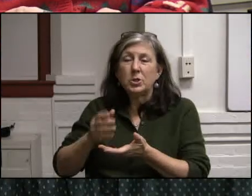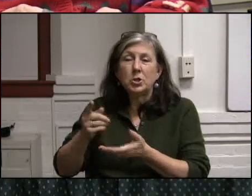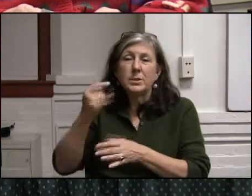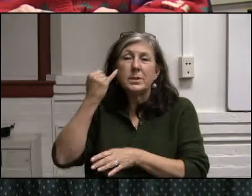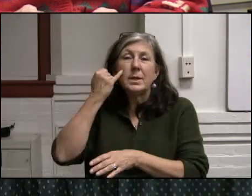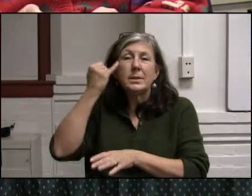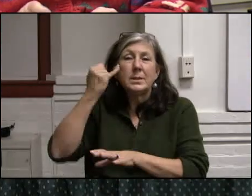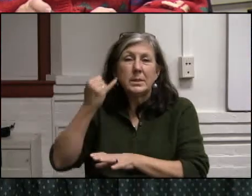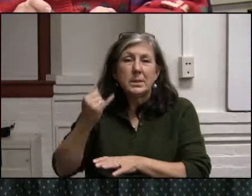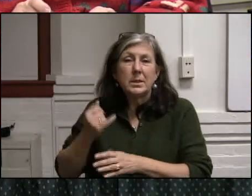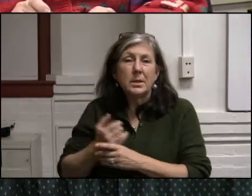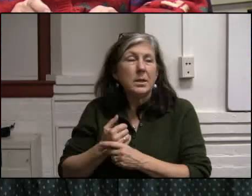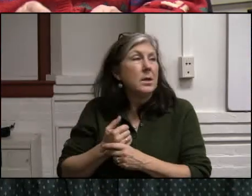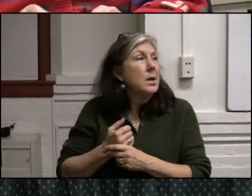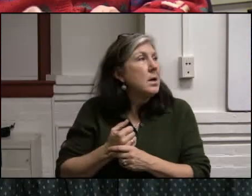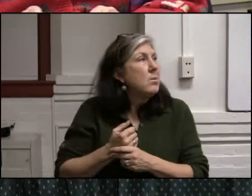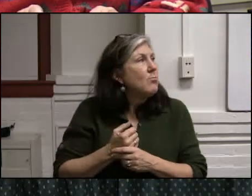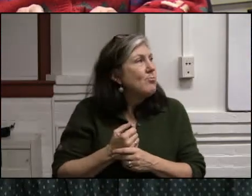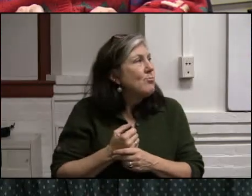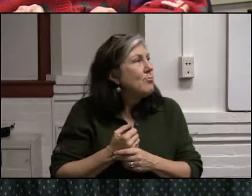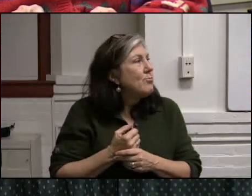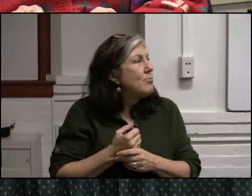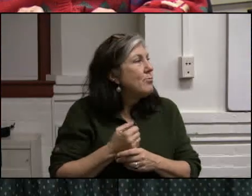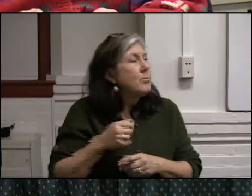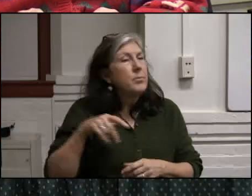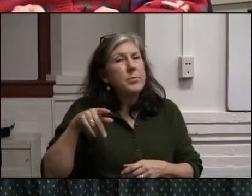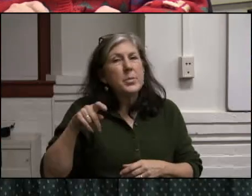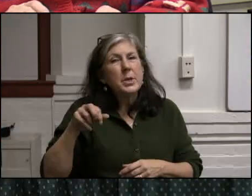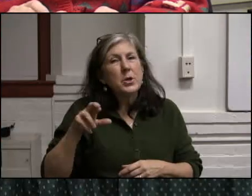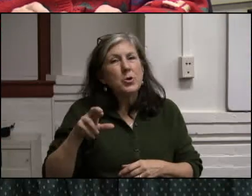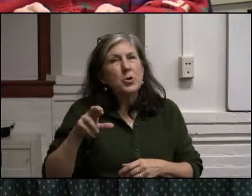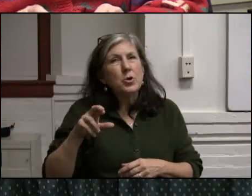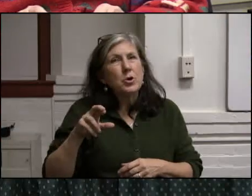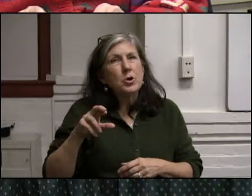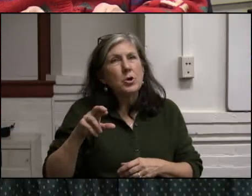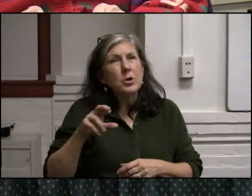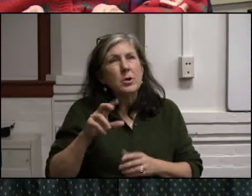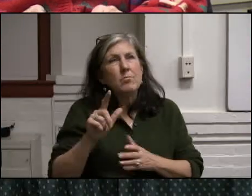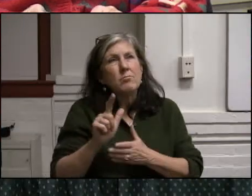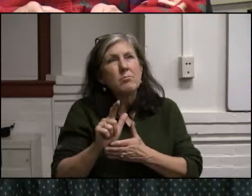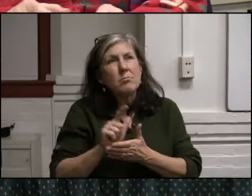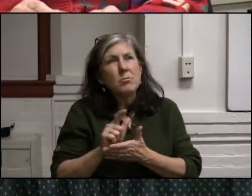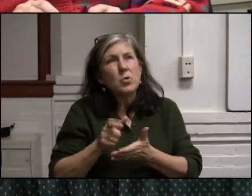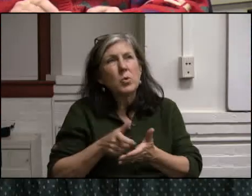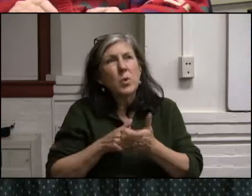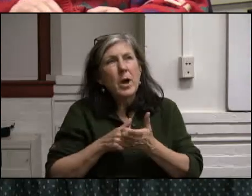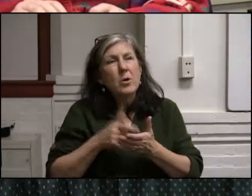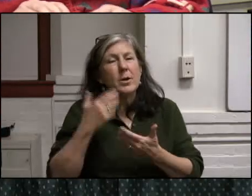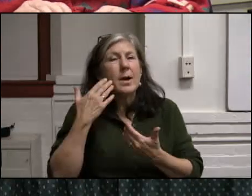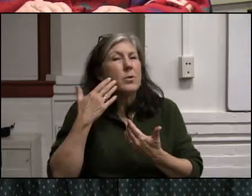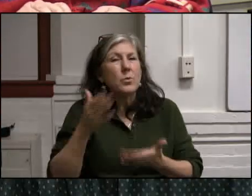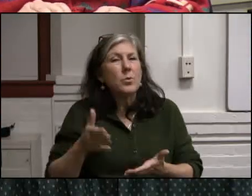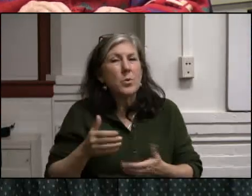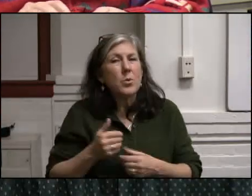good question. I don't know if it is statutorily required or not. I would say